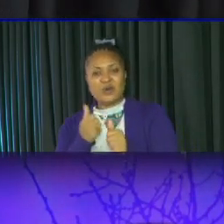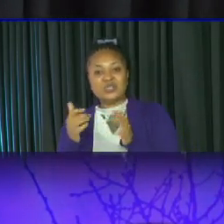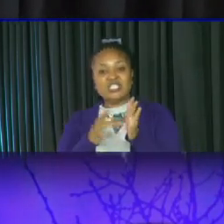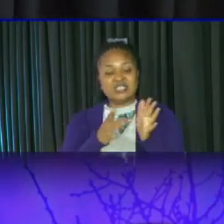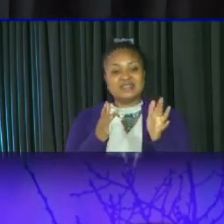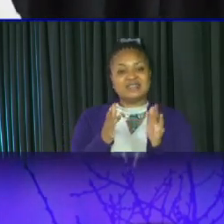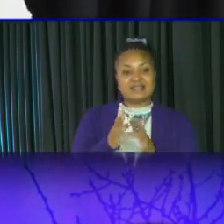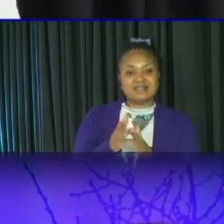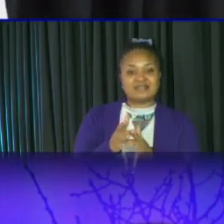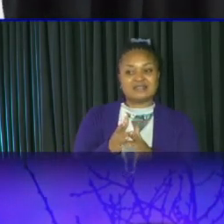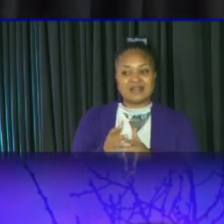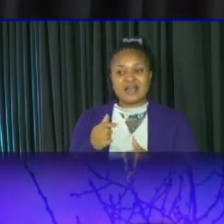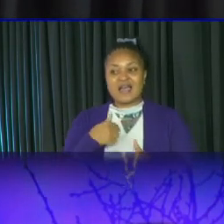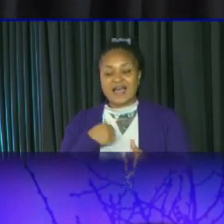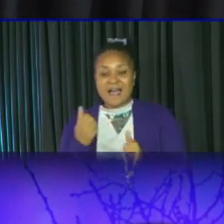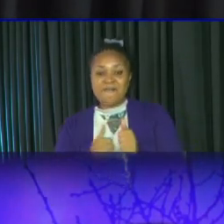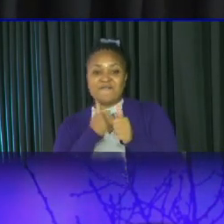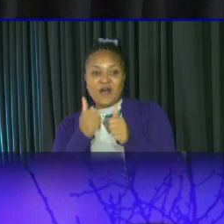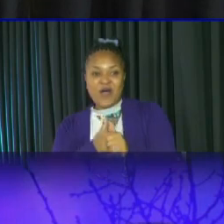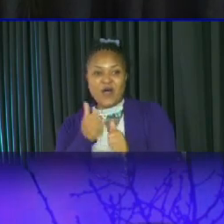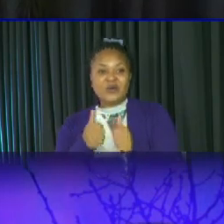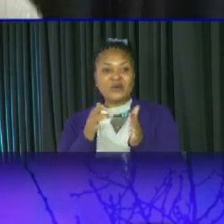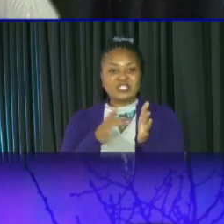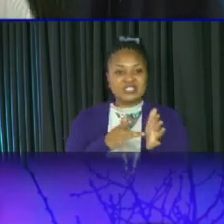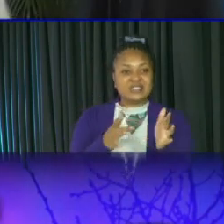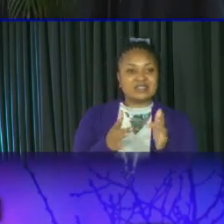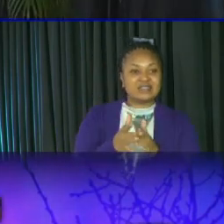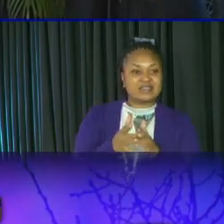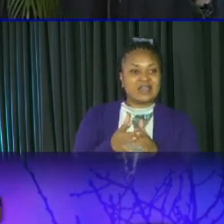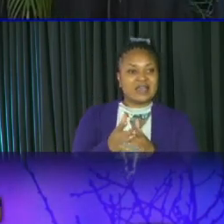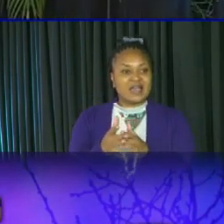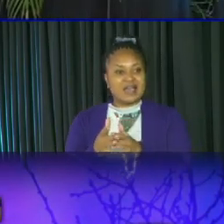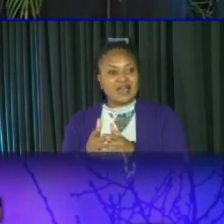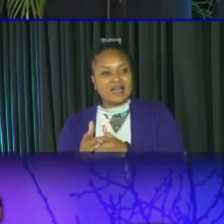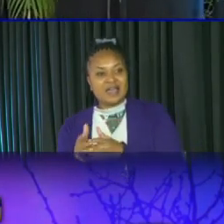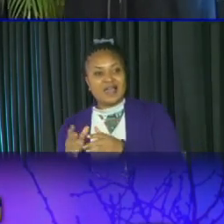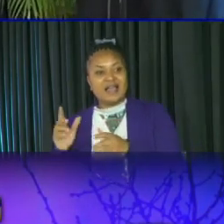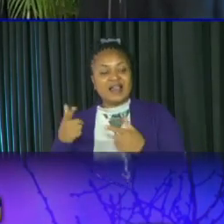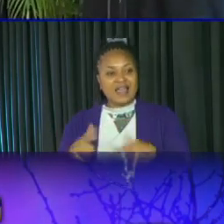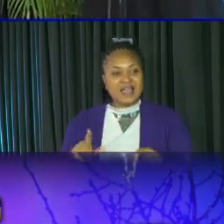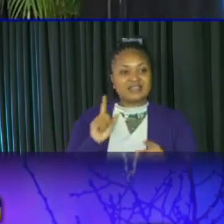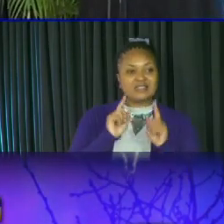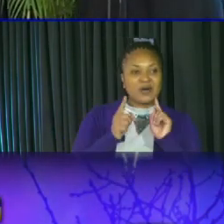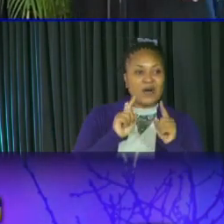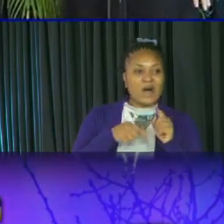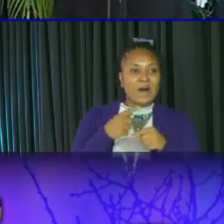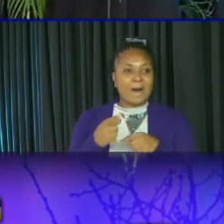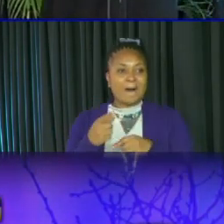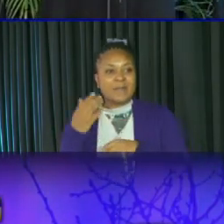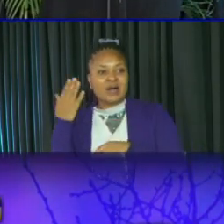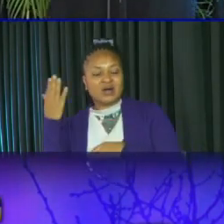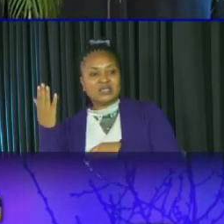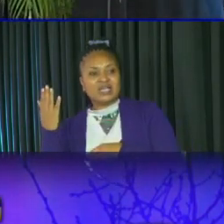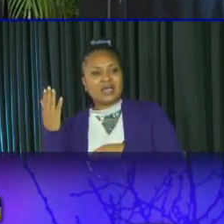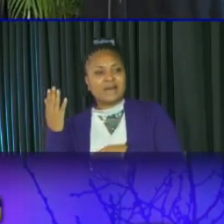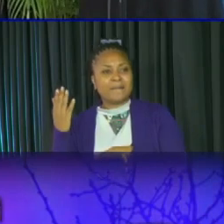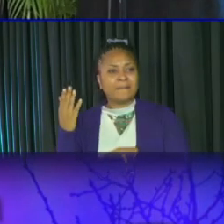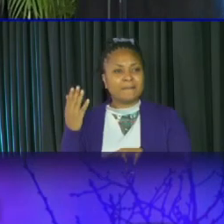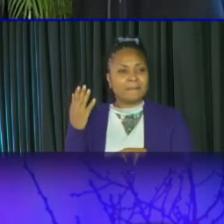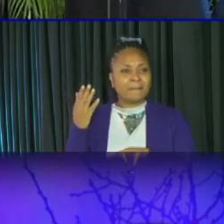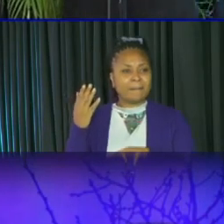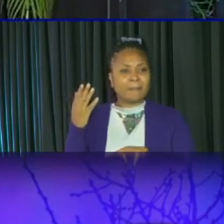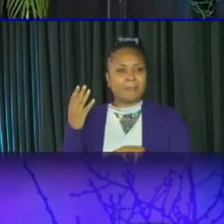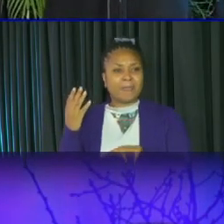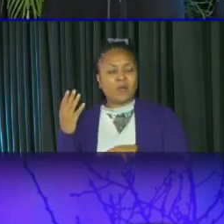I follow Jesus. I follow Jesus. So let's talk about Him. Let's talk about Him. I